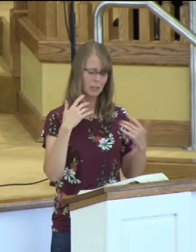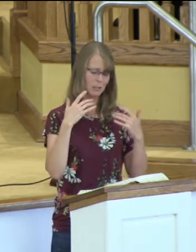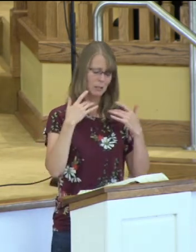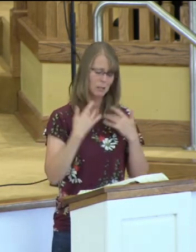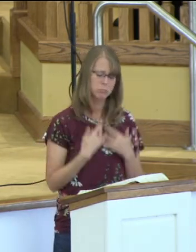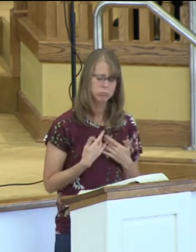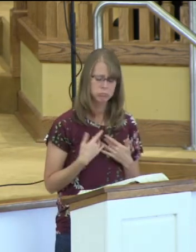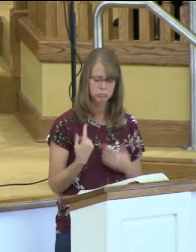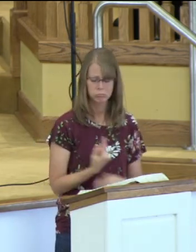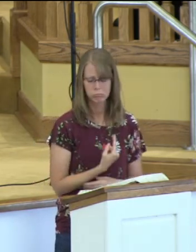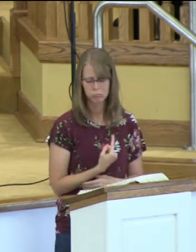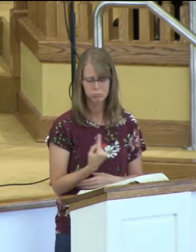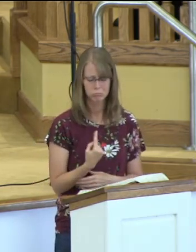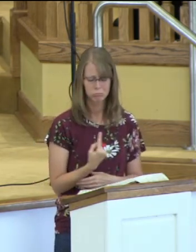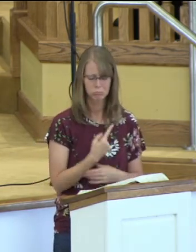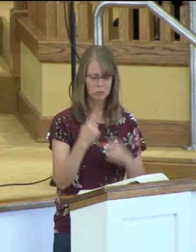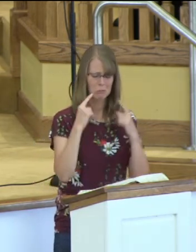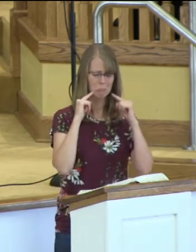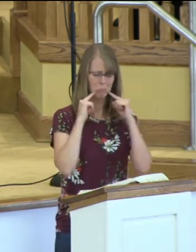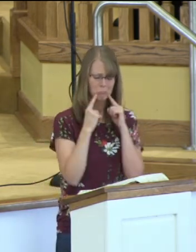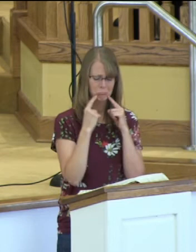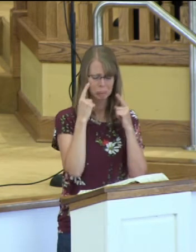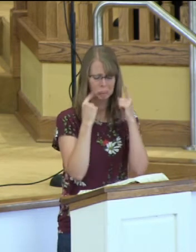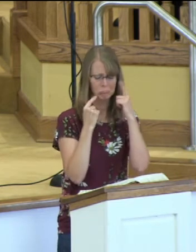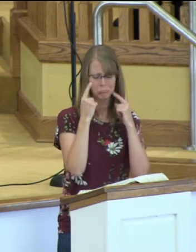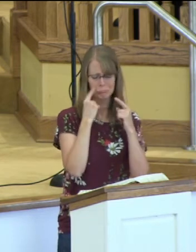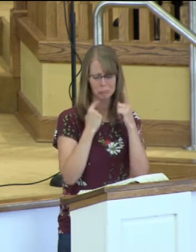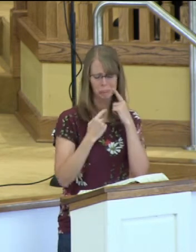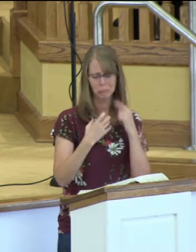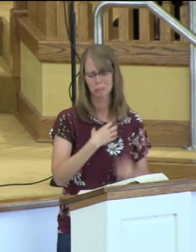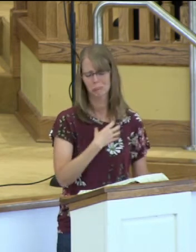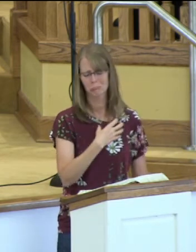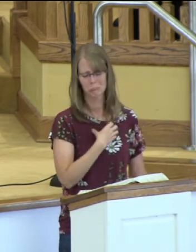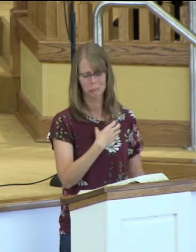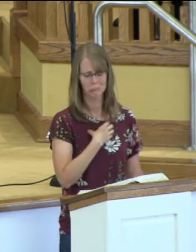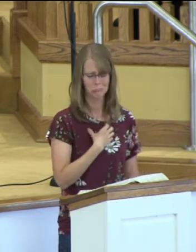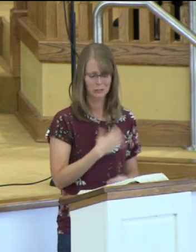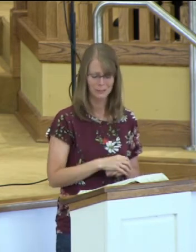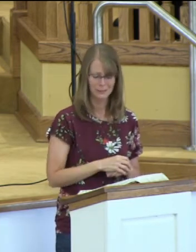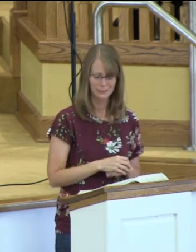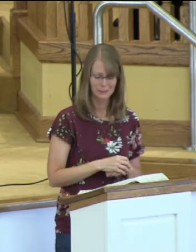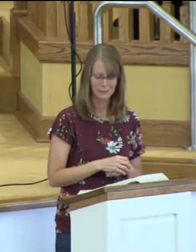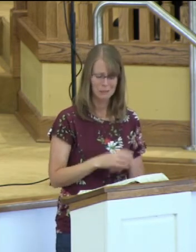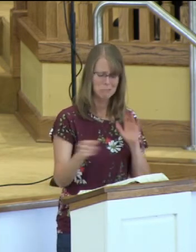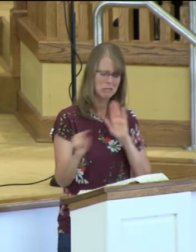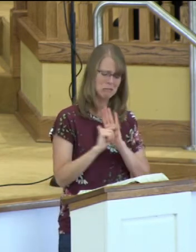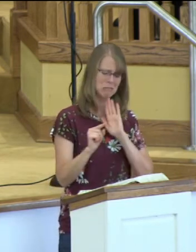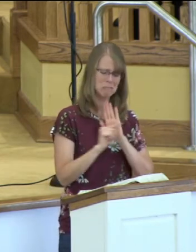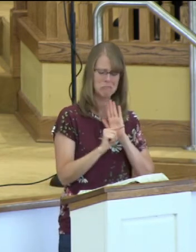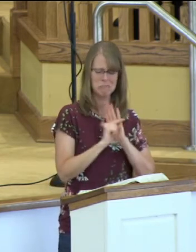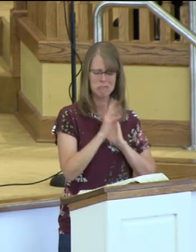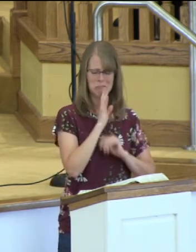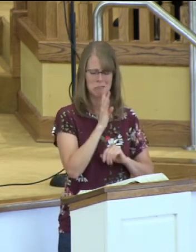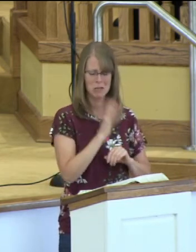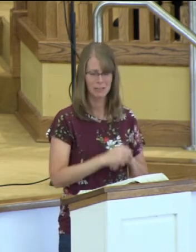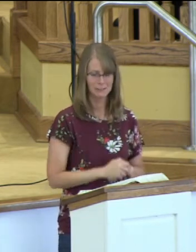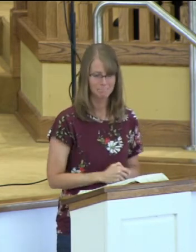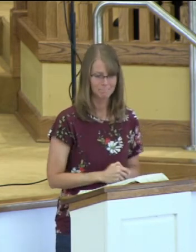depressed, pouting, whining, negative Nancy-ing.